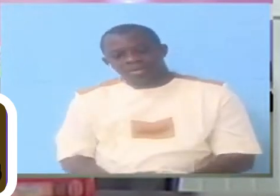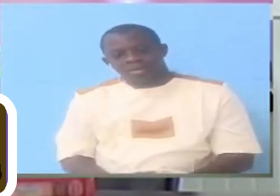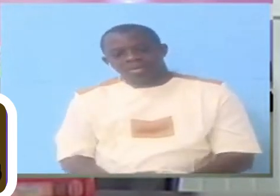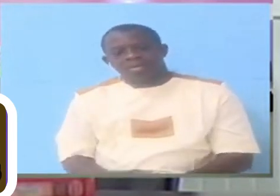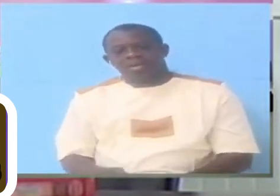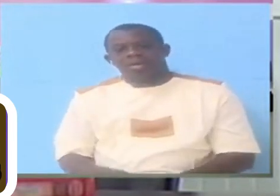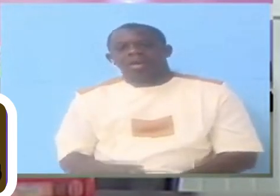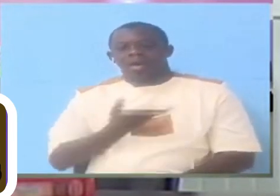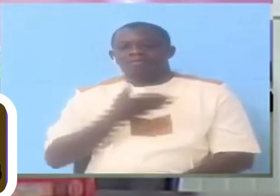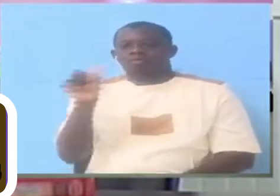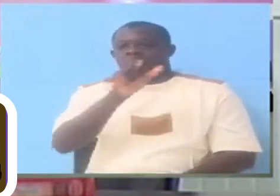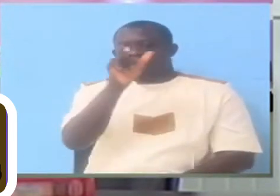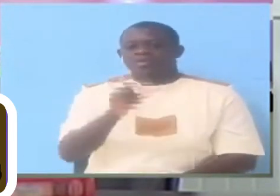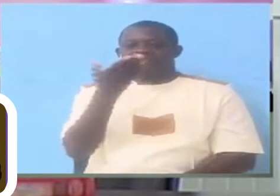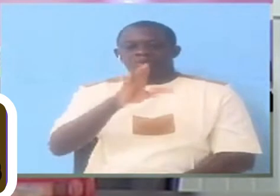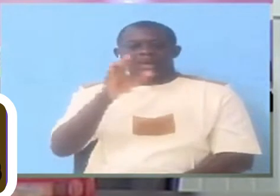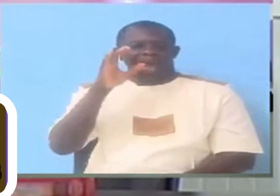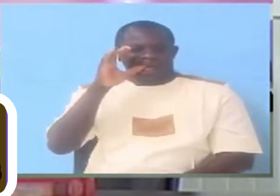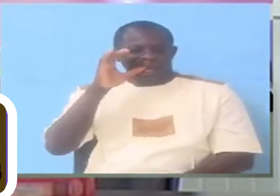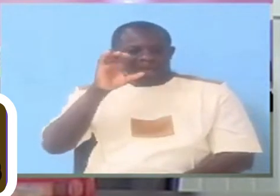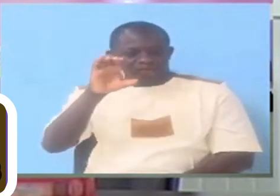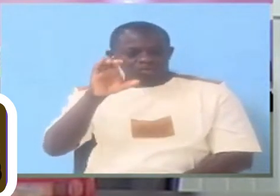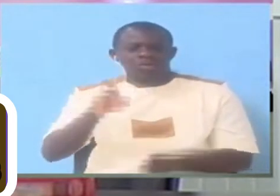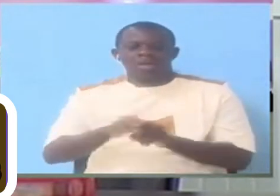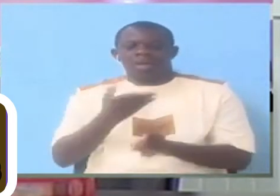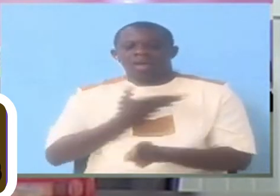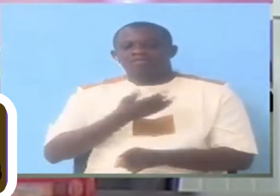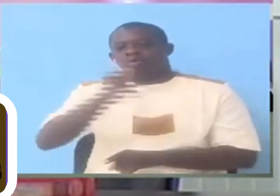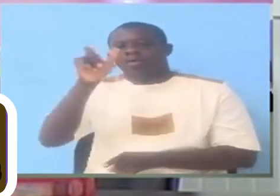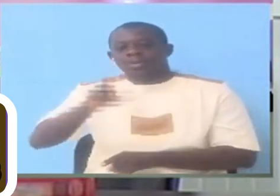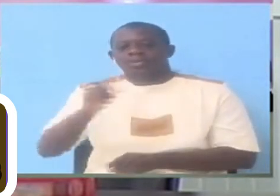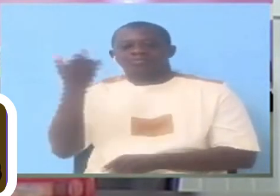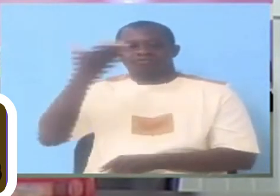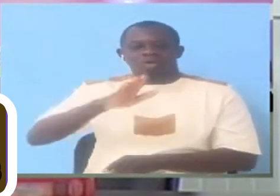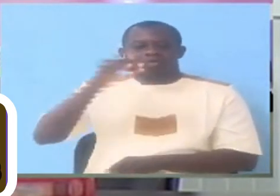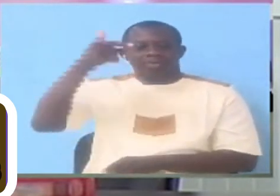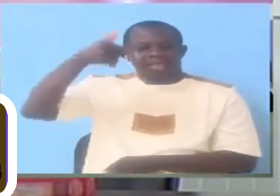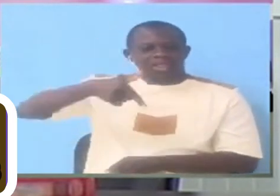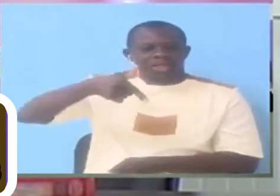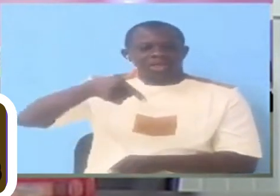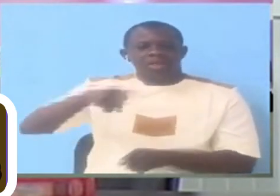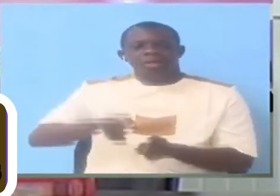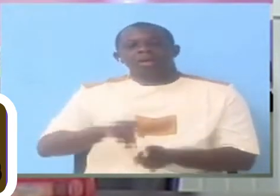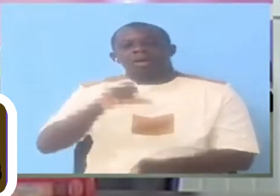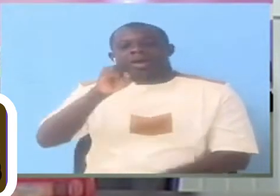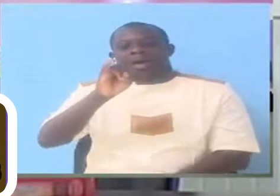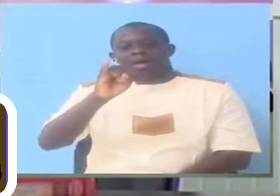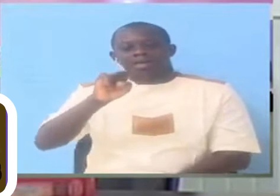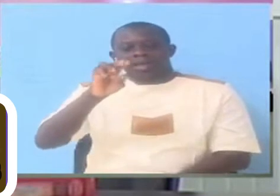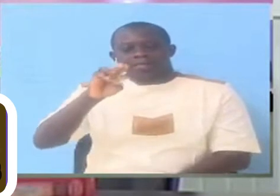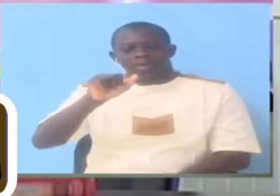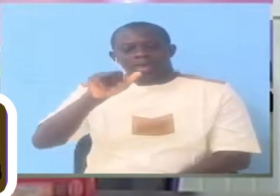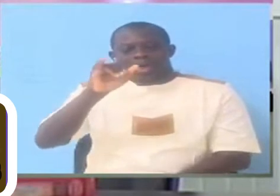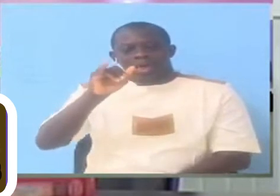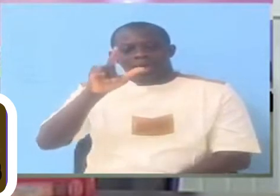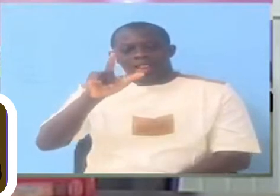Tano Janet, Ivorian. John Ameze, Nigerian. Ismail